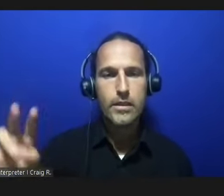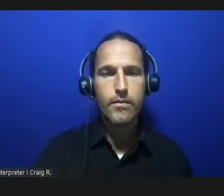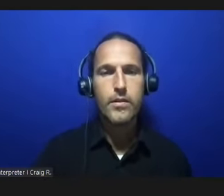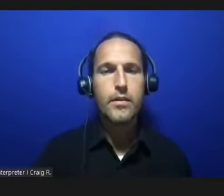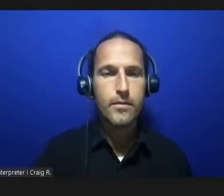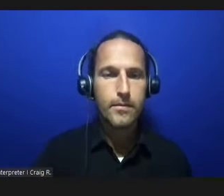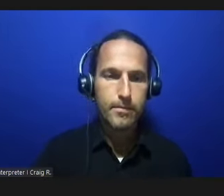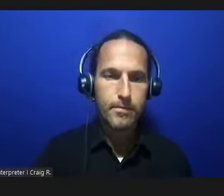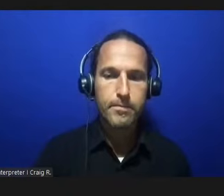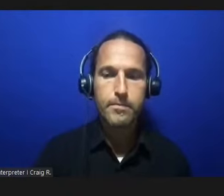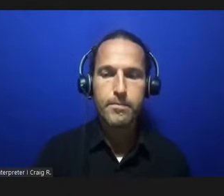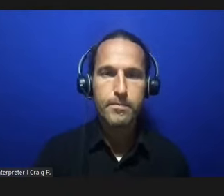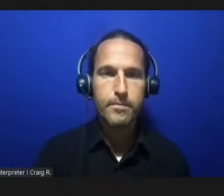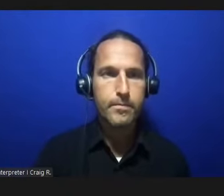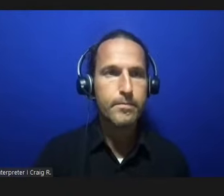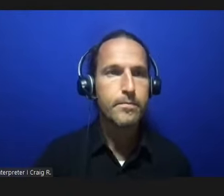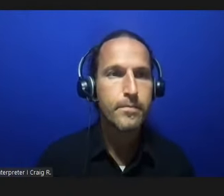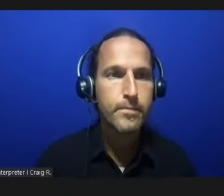646-252-6777.